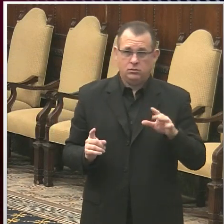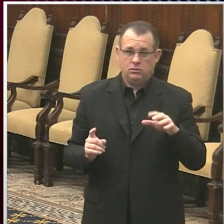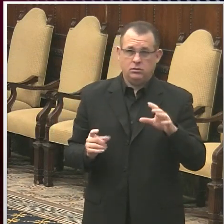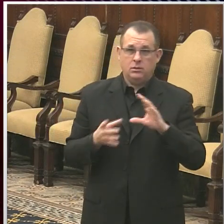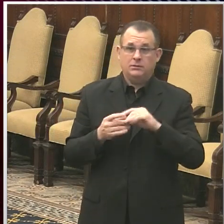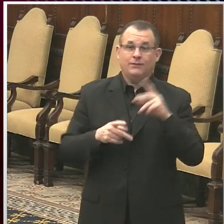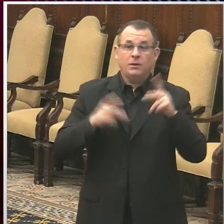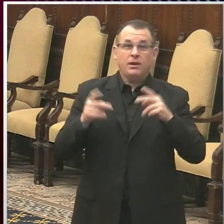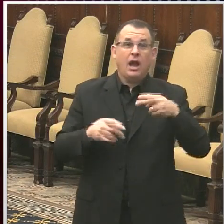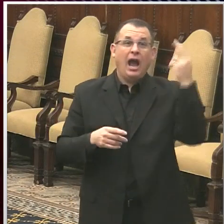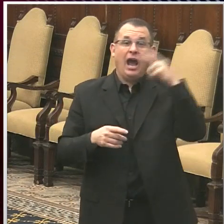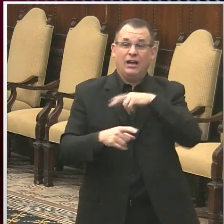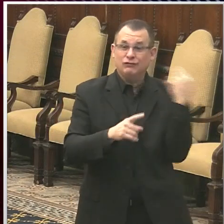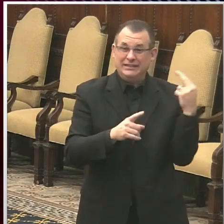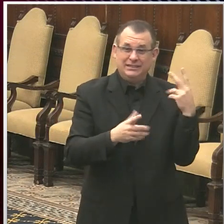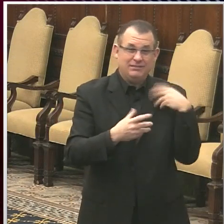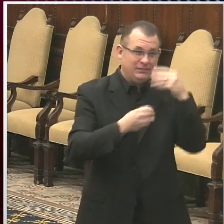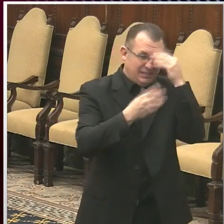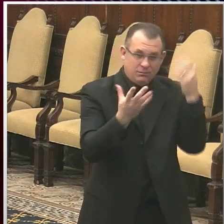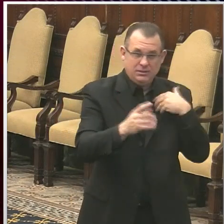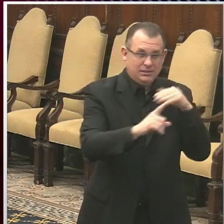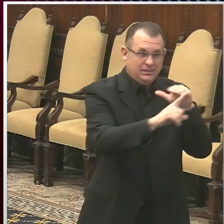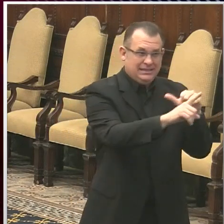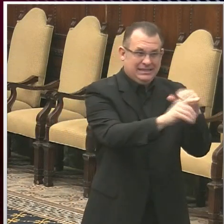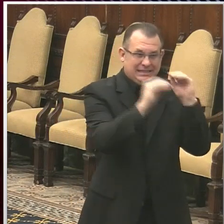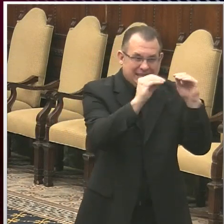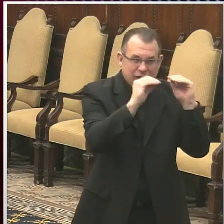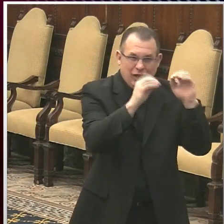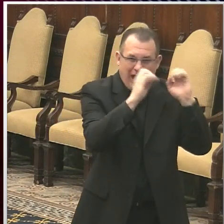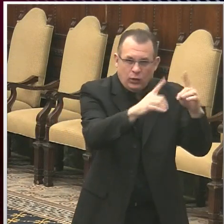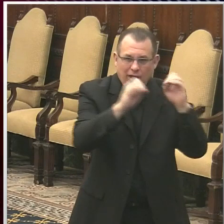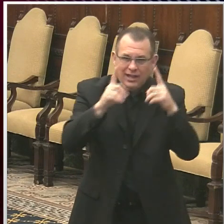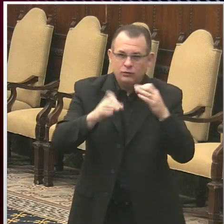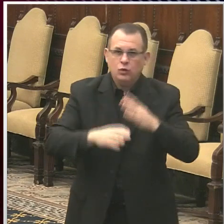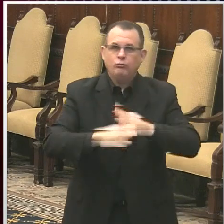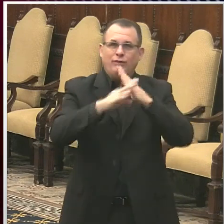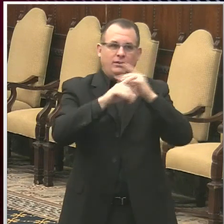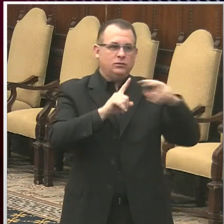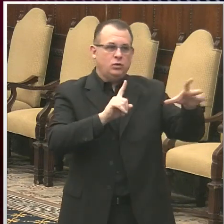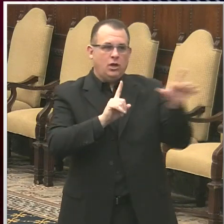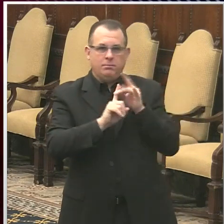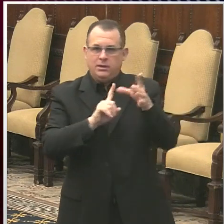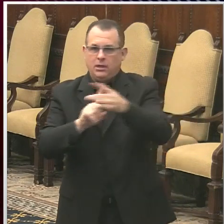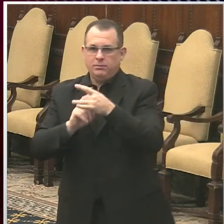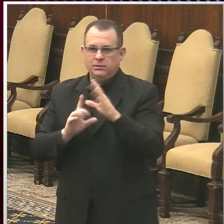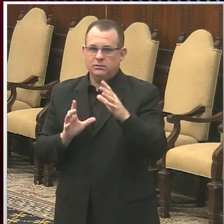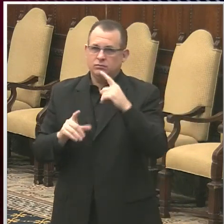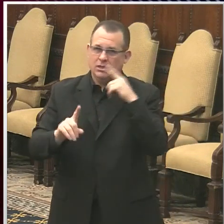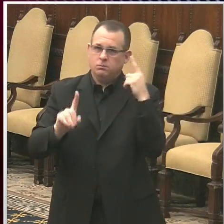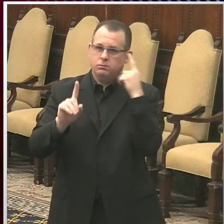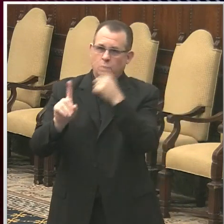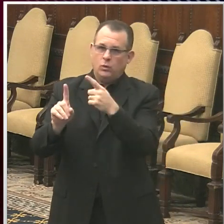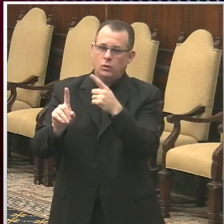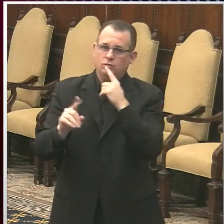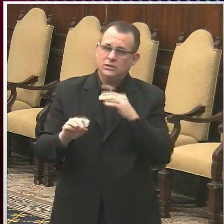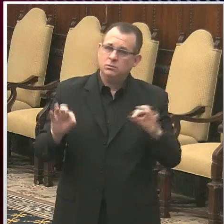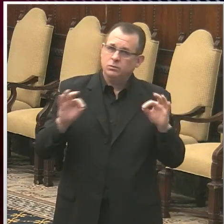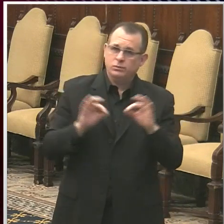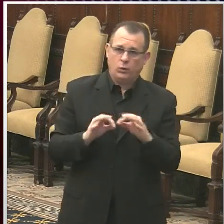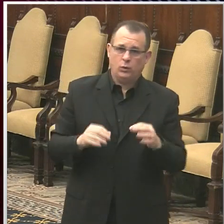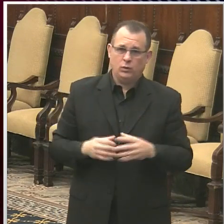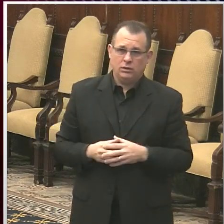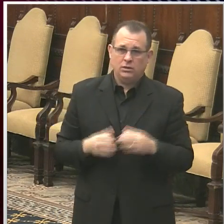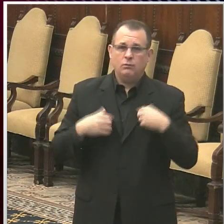doing, because it is the, preventing transmission from one person to another is the tool that we're using right now. We wish we had more